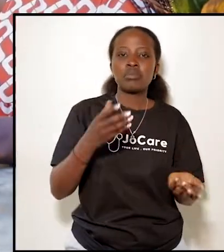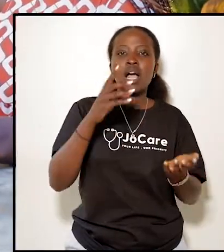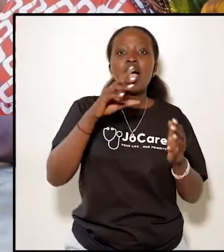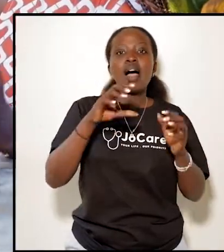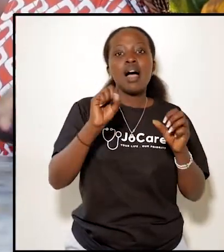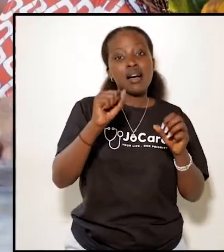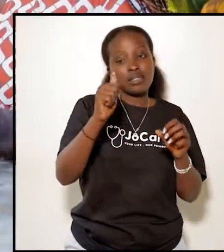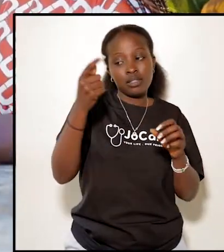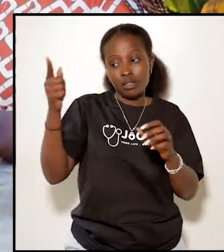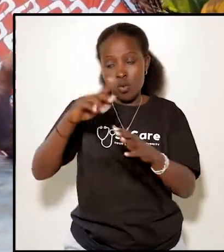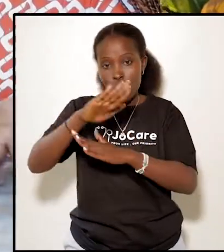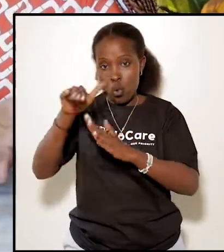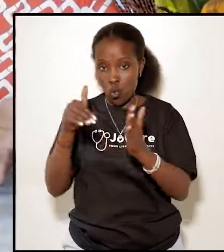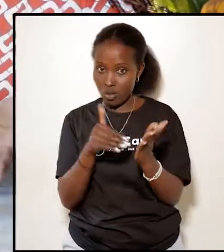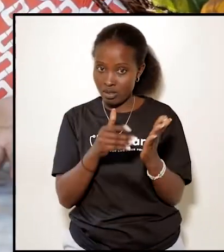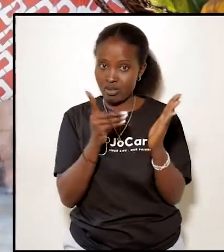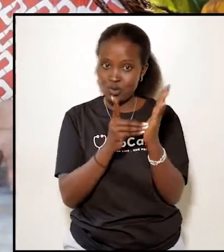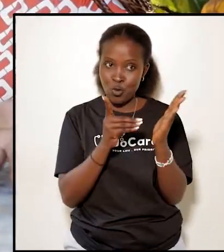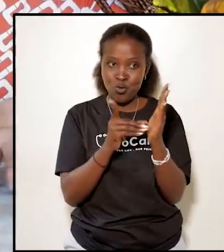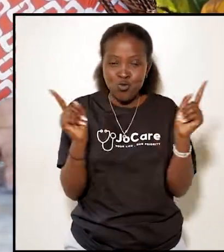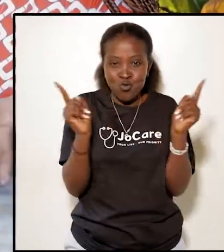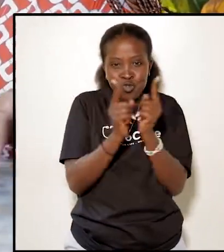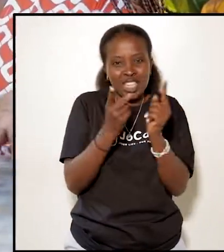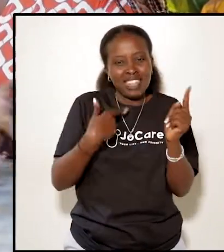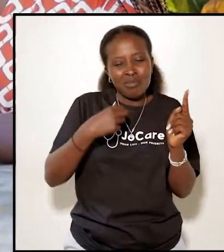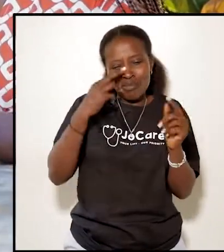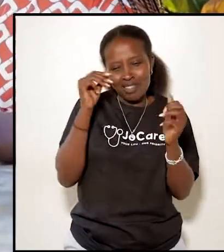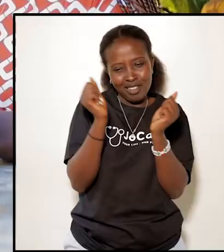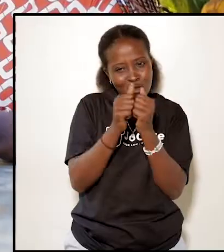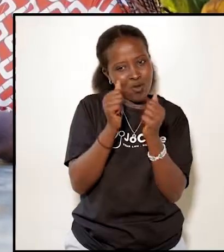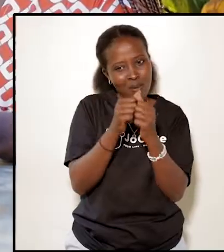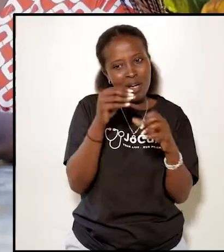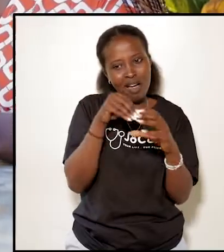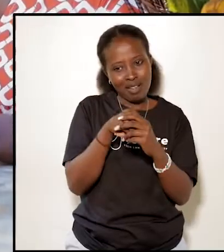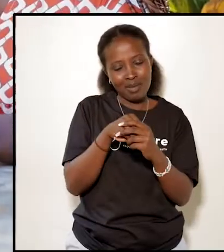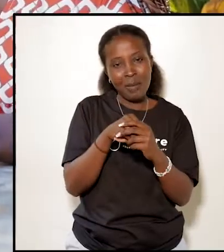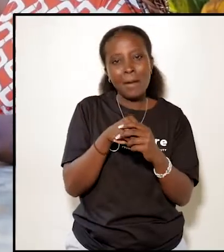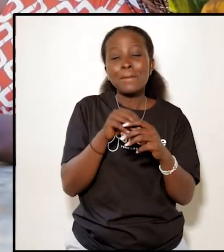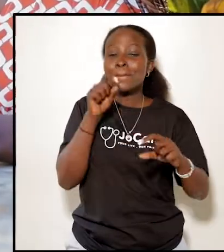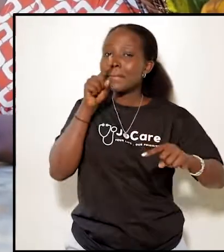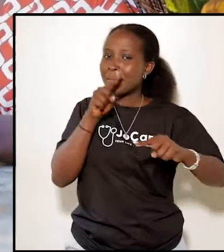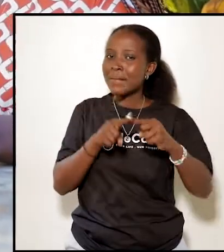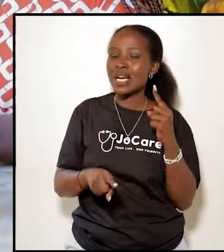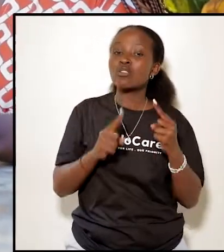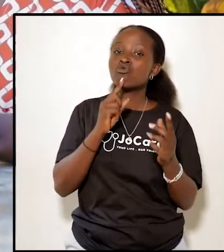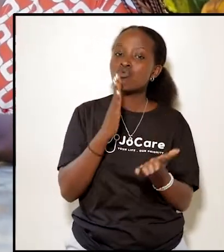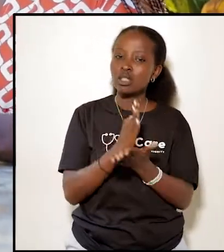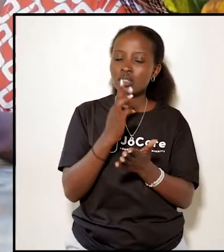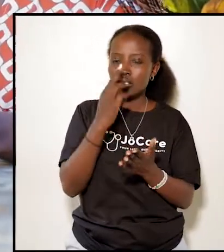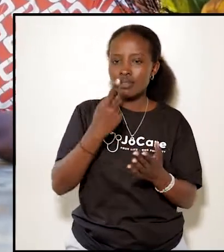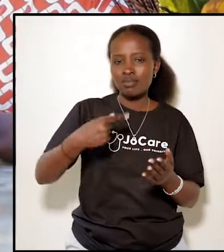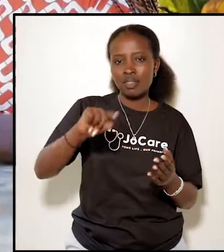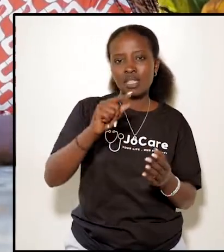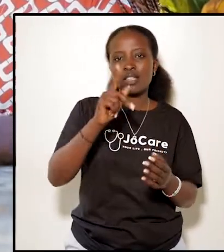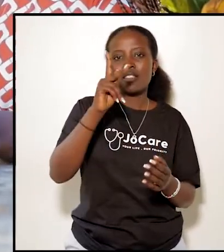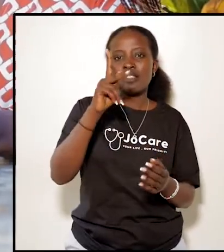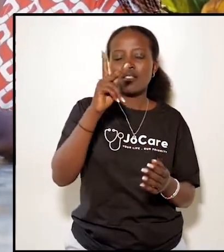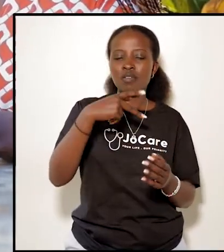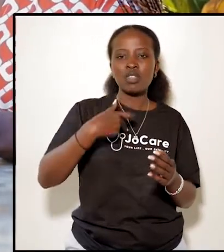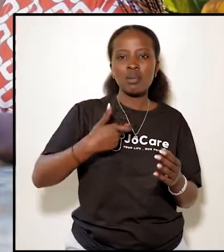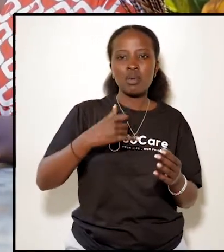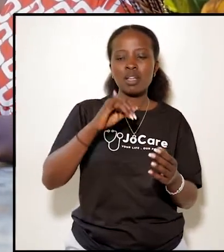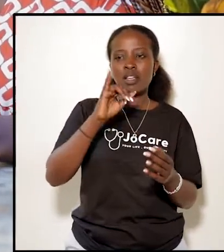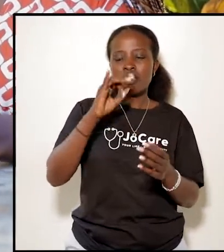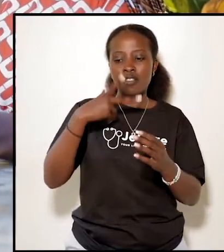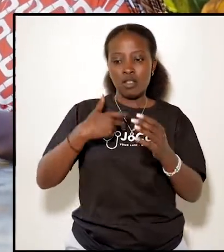as doctors, of course, we will always go for the most complicated. But yeah, fertility,